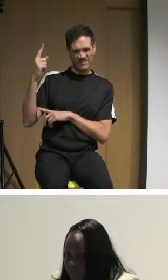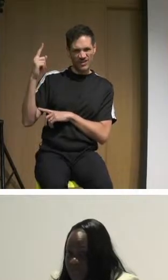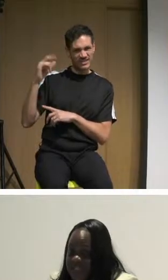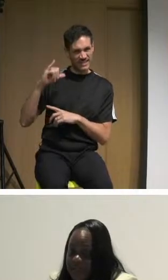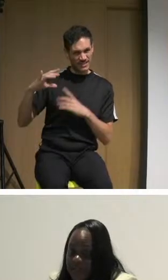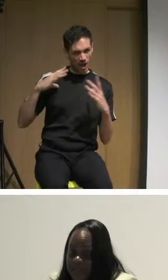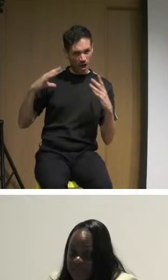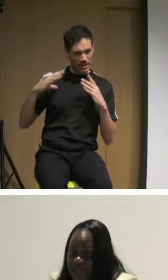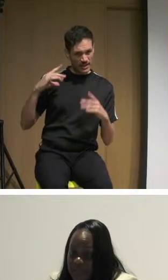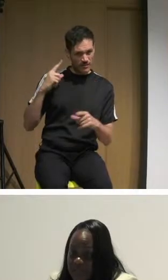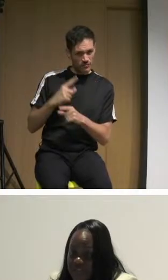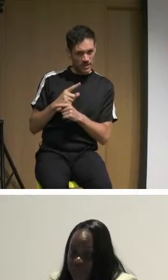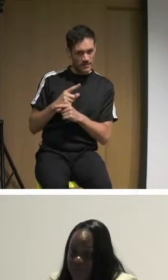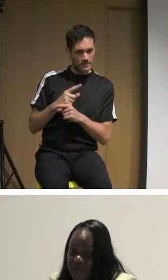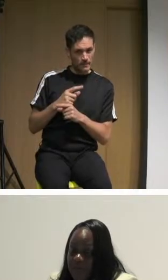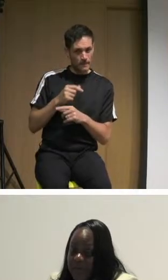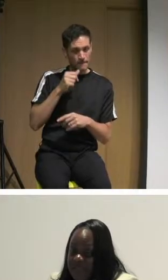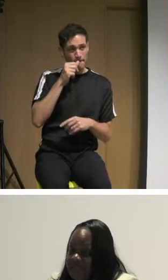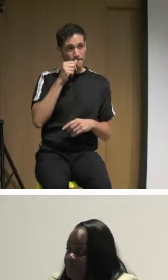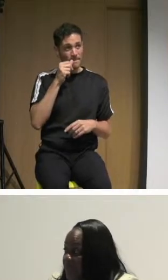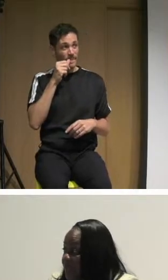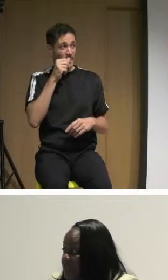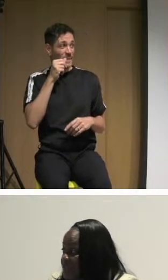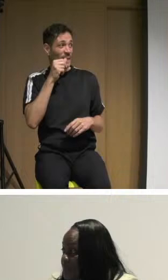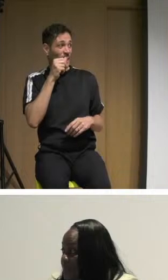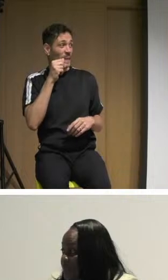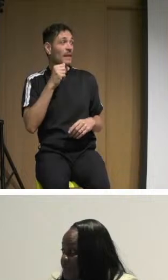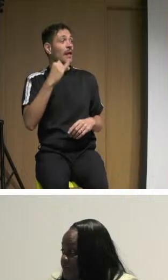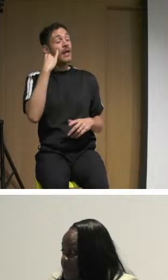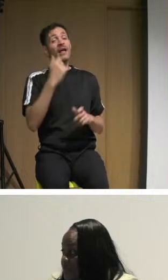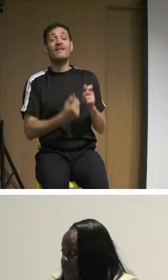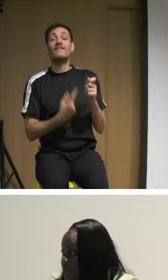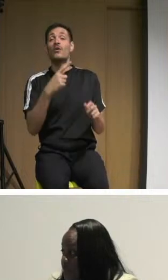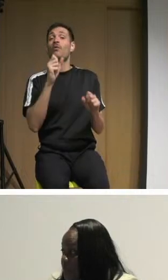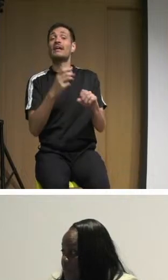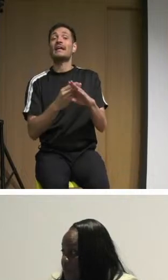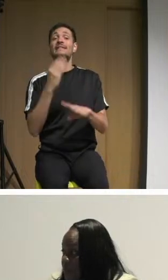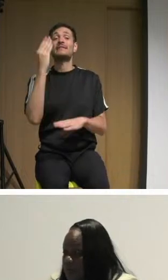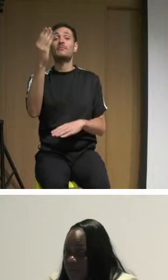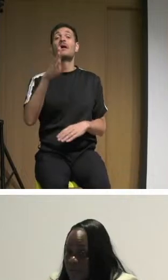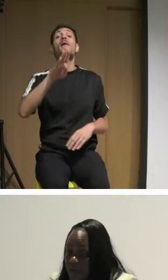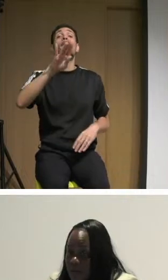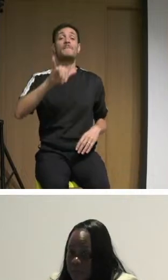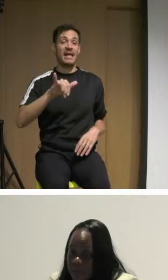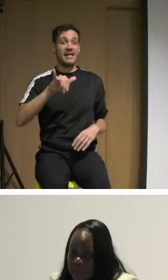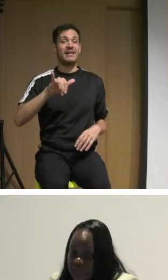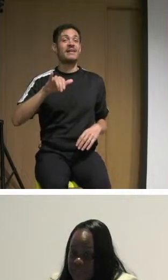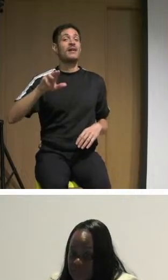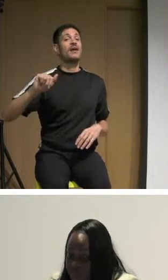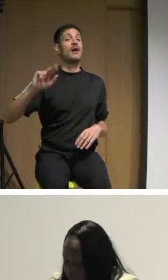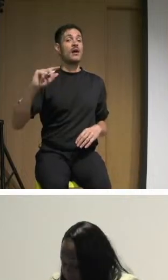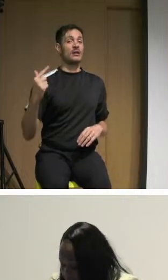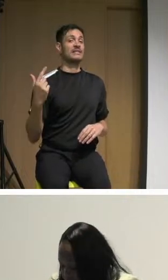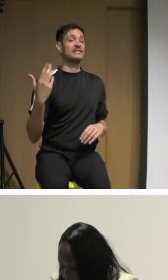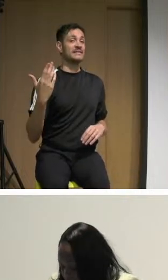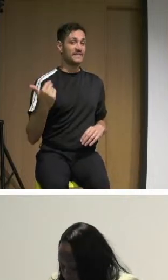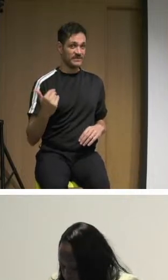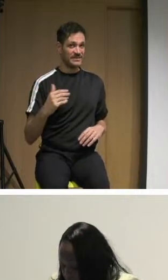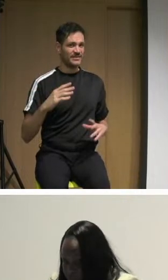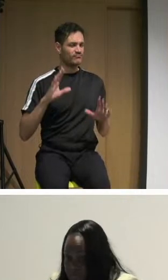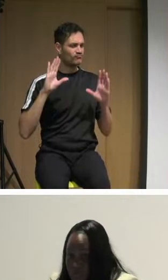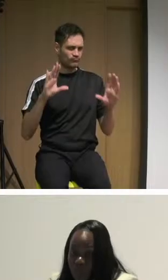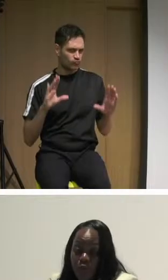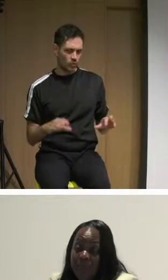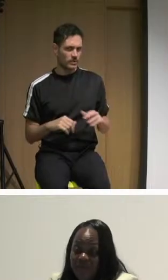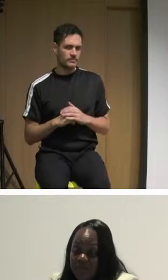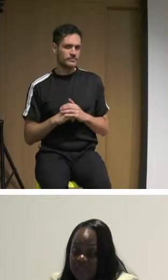Well, we could submit the documents. If everybody that can submit by the 15th would be great, and then Commissioner Daniel Favors. Or